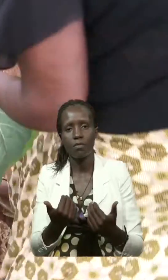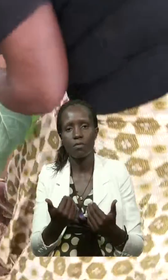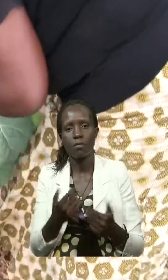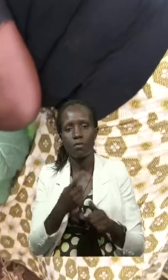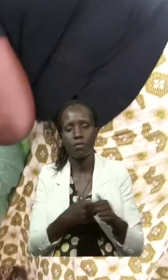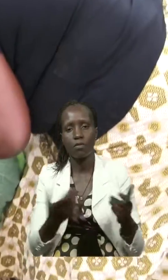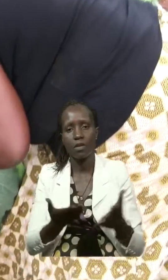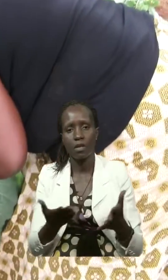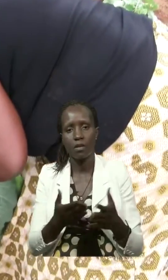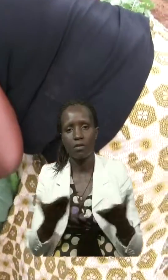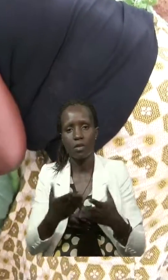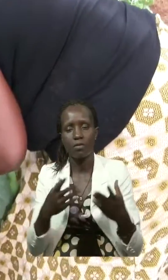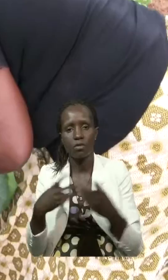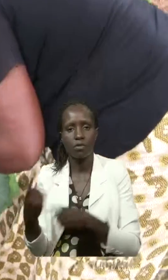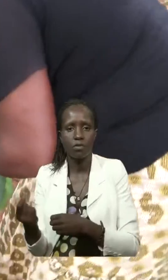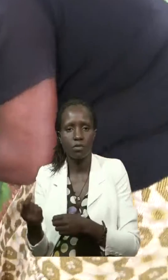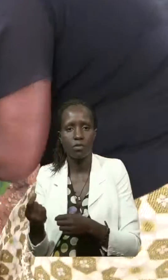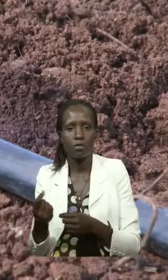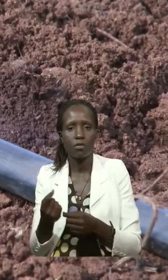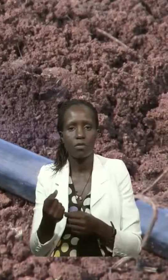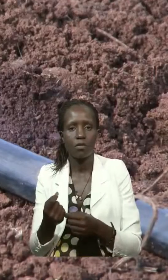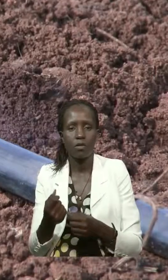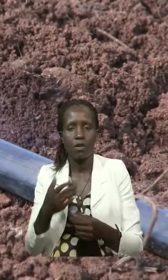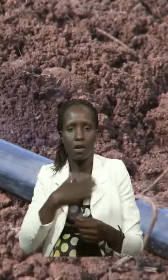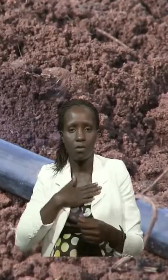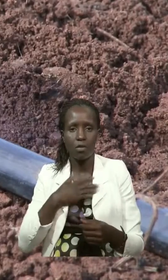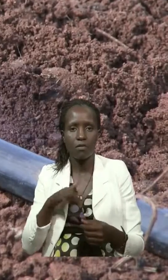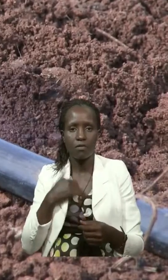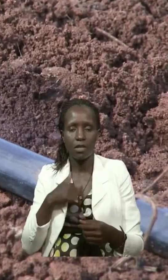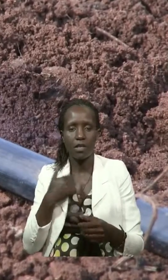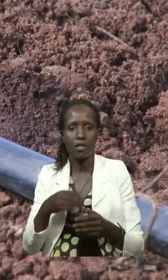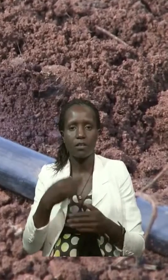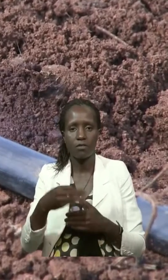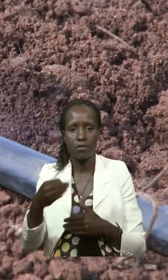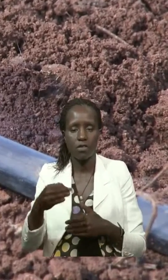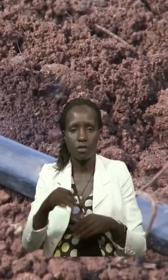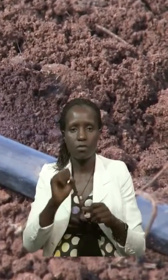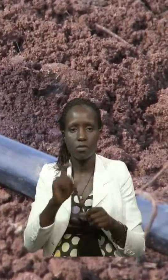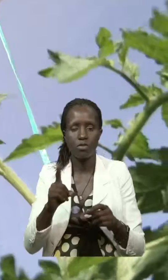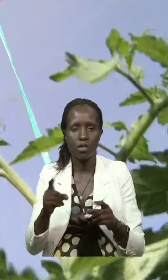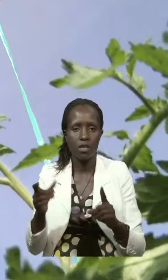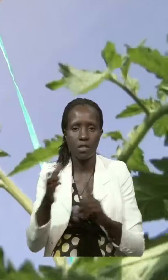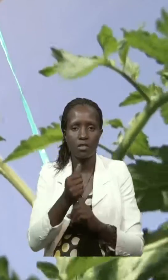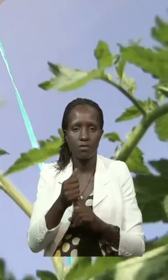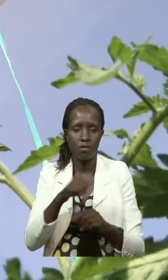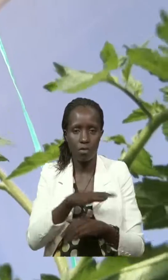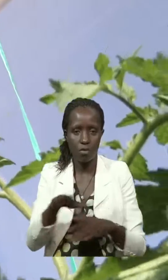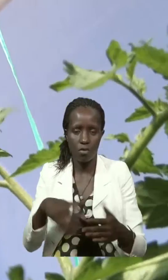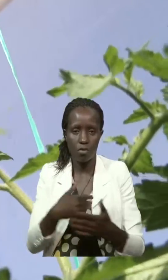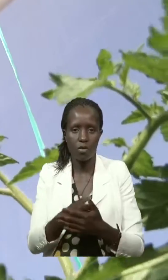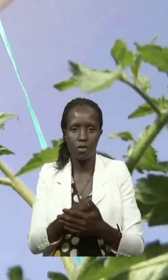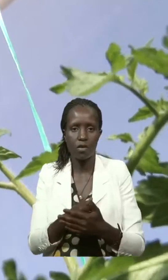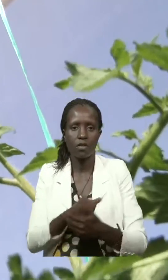Where do we go from here? Our feeling is that in the future, we should be able to